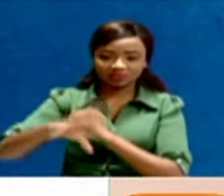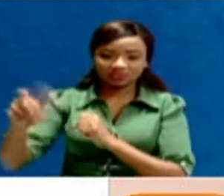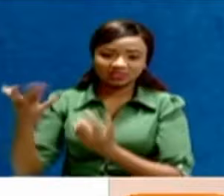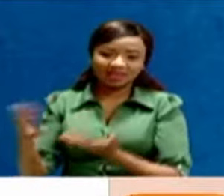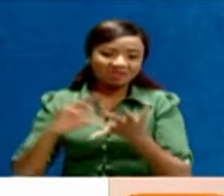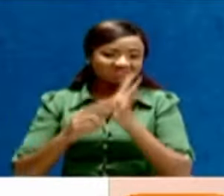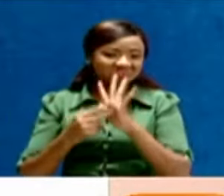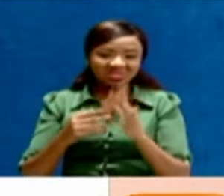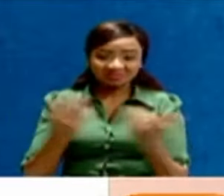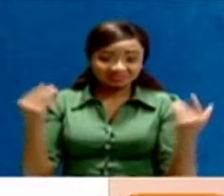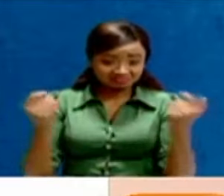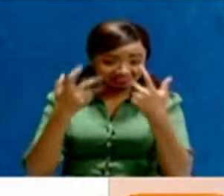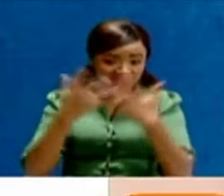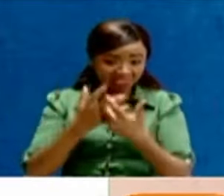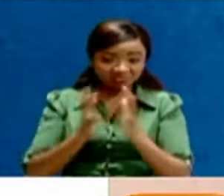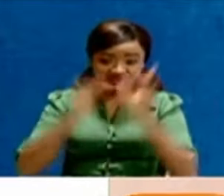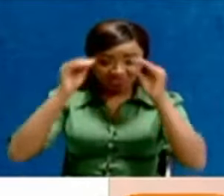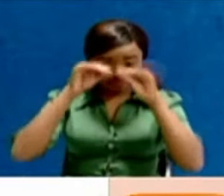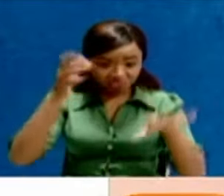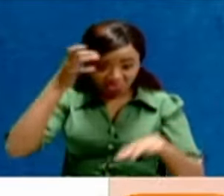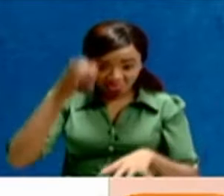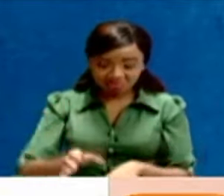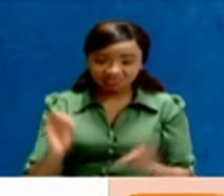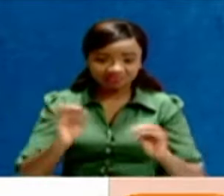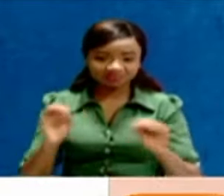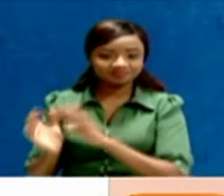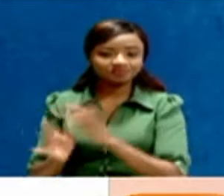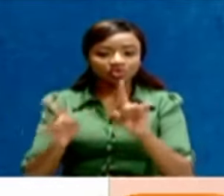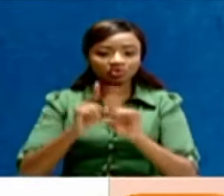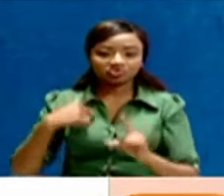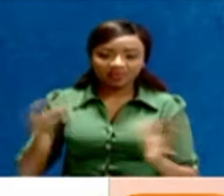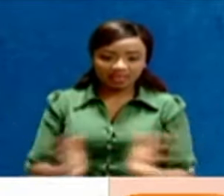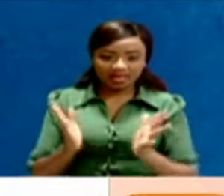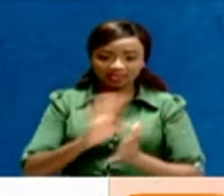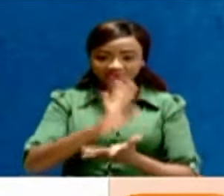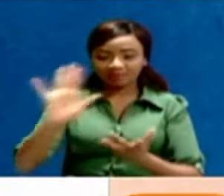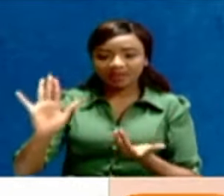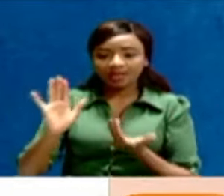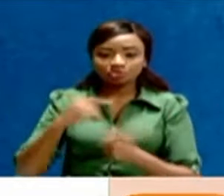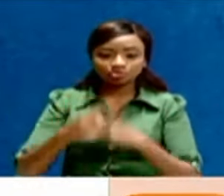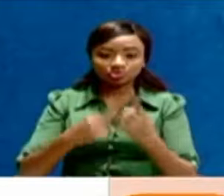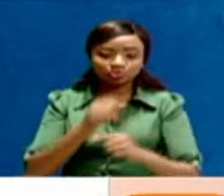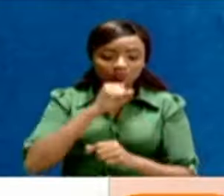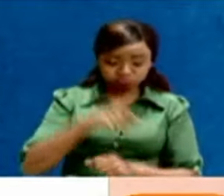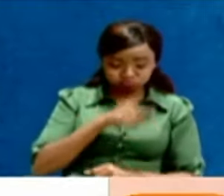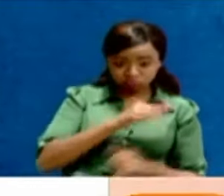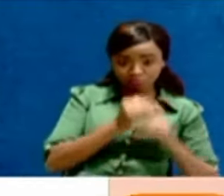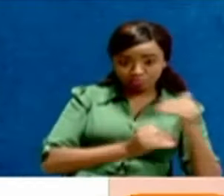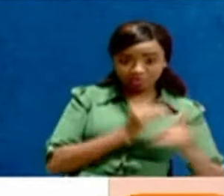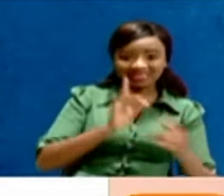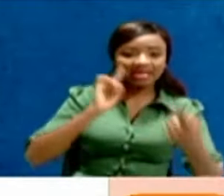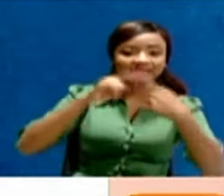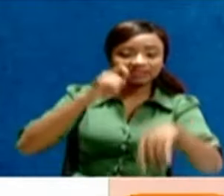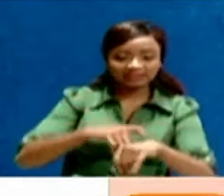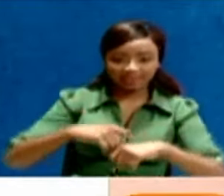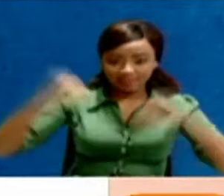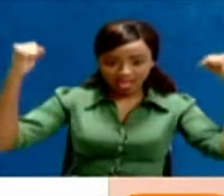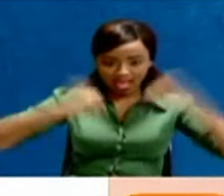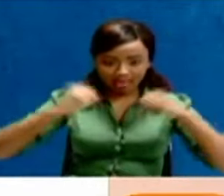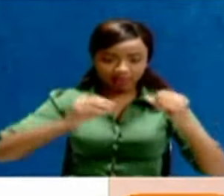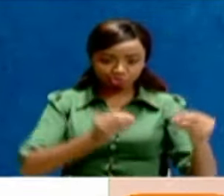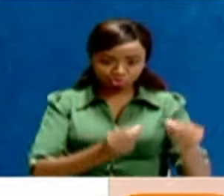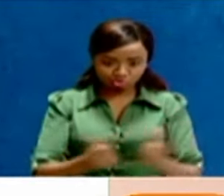Kipleting Manuela, I urge our Senate to continue with the old formula for revenue allocation until a time when they will mutually agree